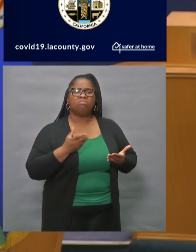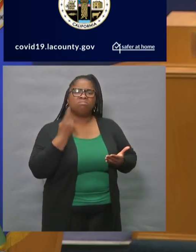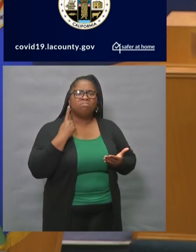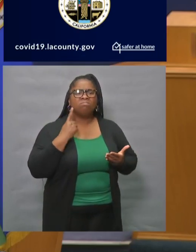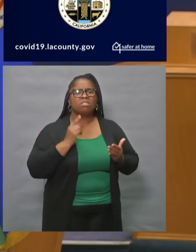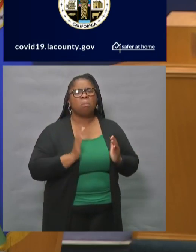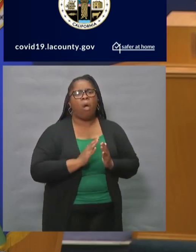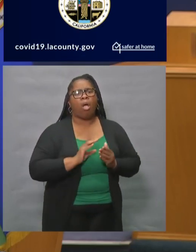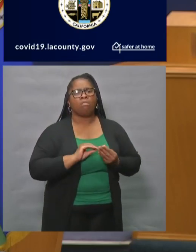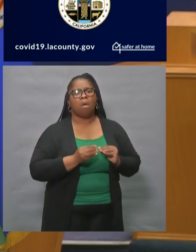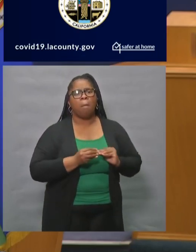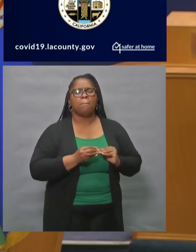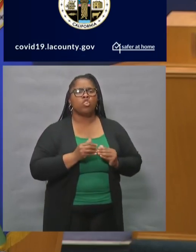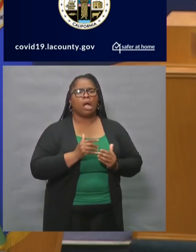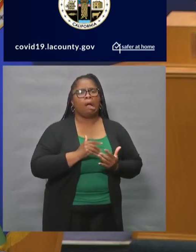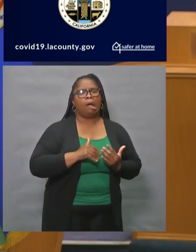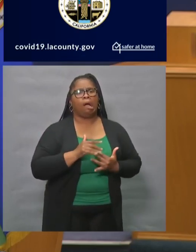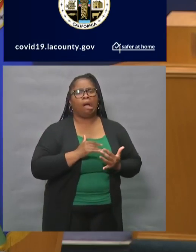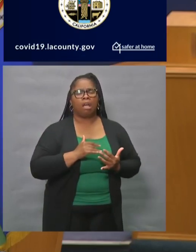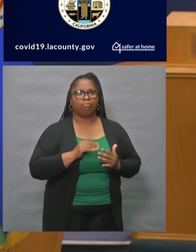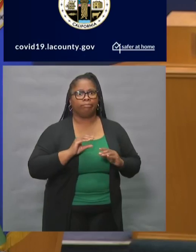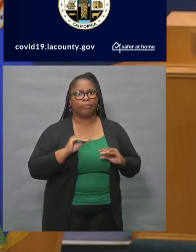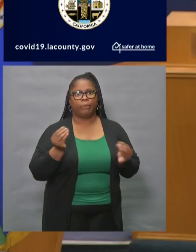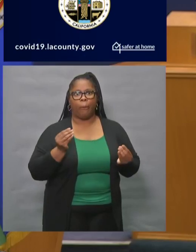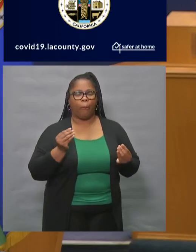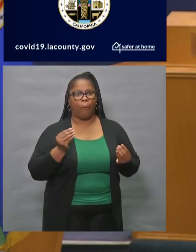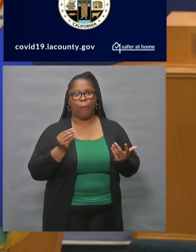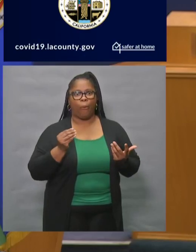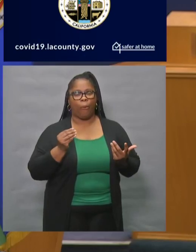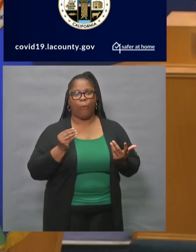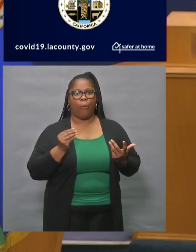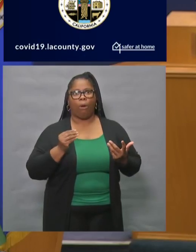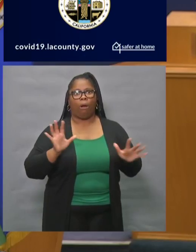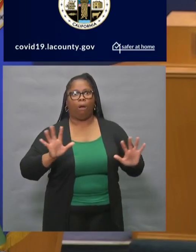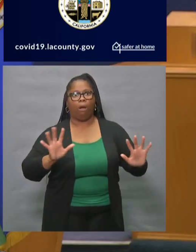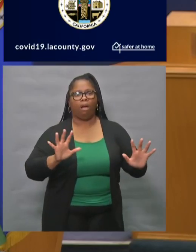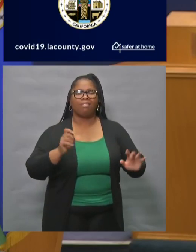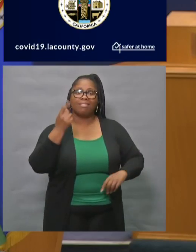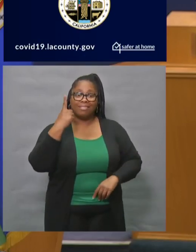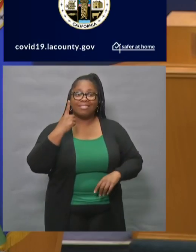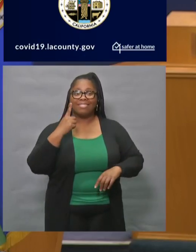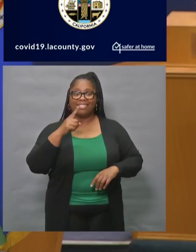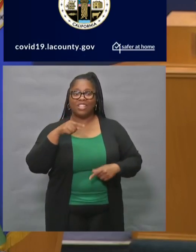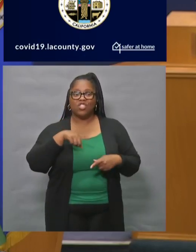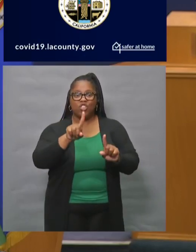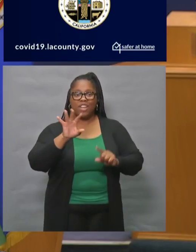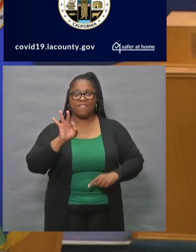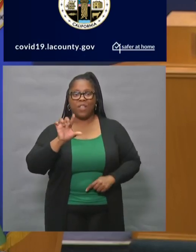wasn't creating alarm, because remember, that's the height of our flu season, that were going undiagnosed.